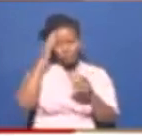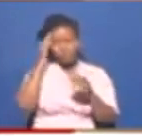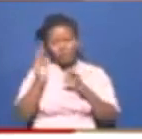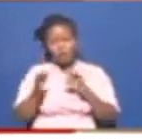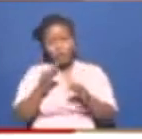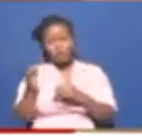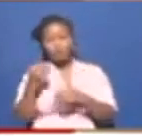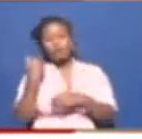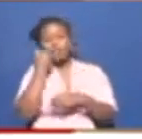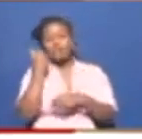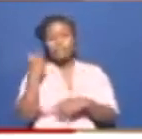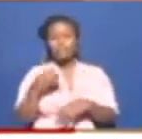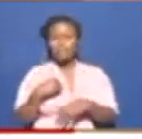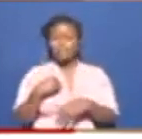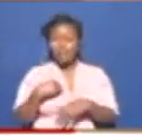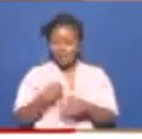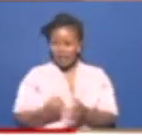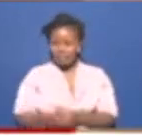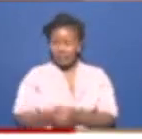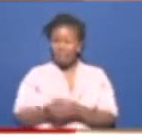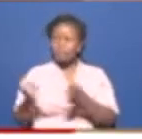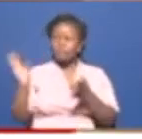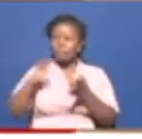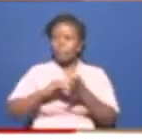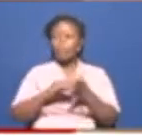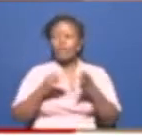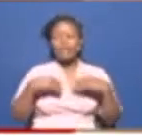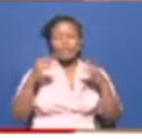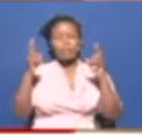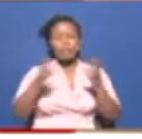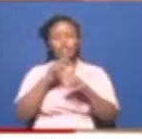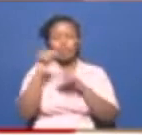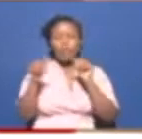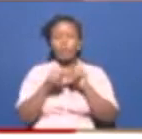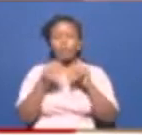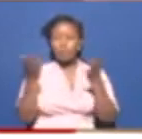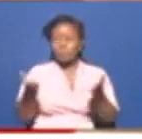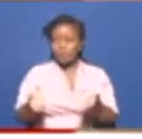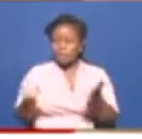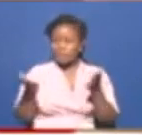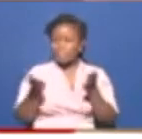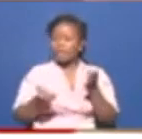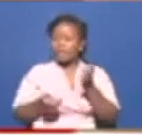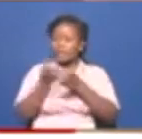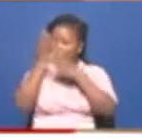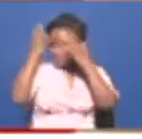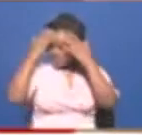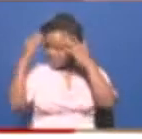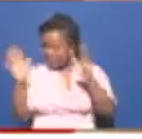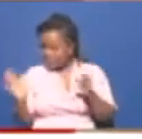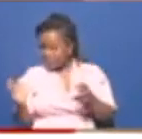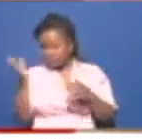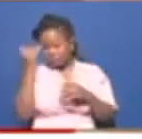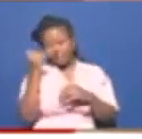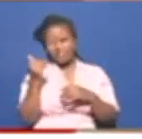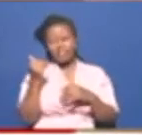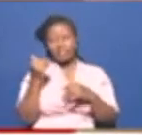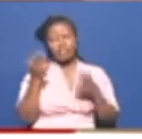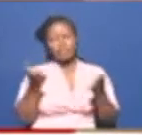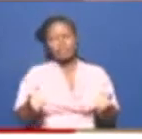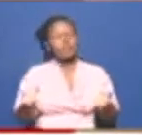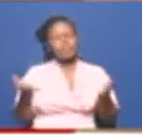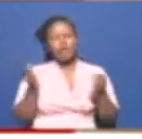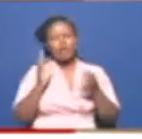fistula. And then again, there's an issue of creating awareness, because it's one thing again to know you even have fistula. I didn't know I had fistula. I've gone to law